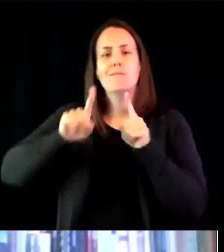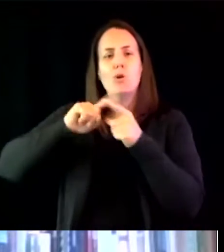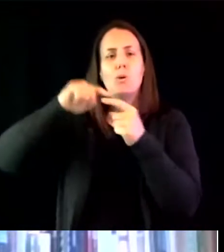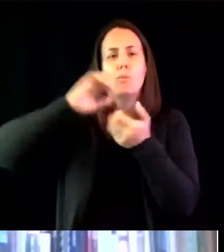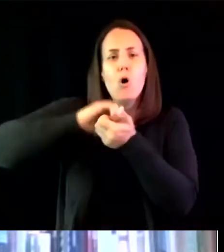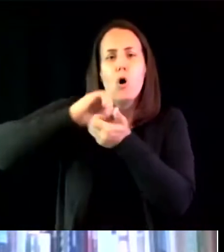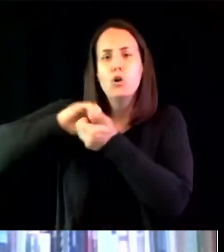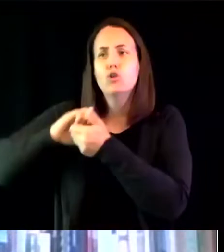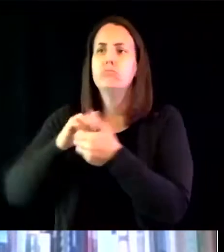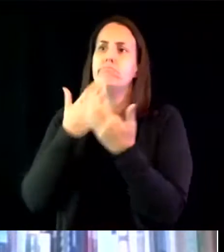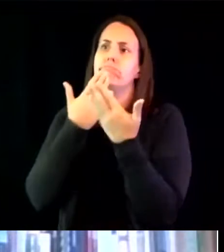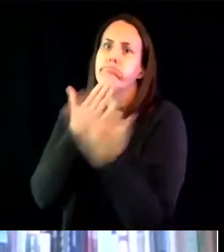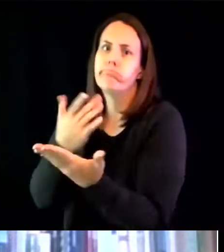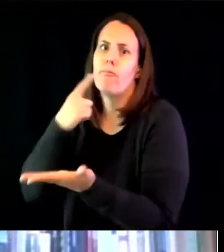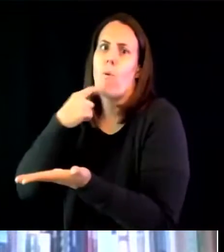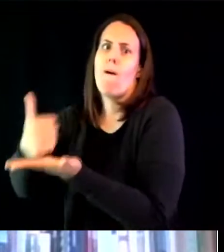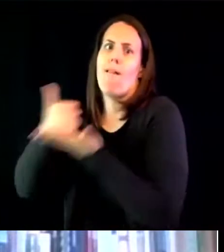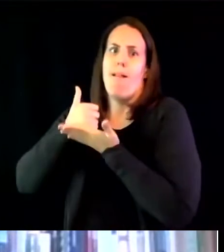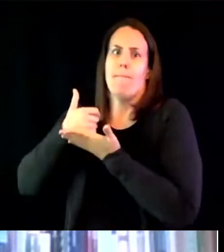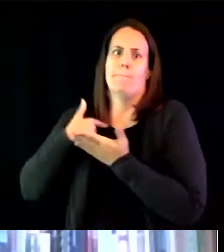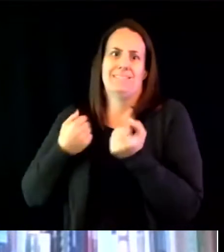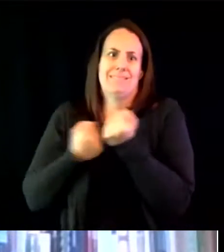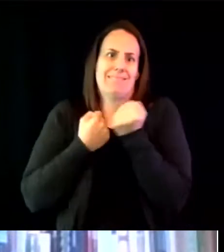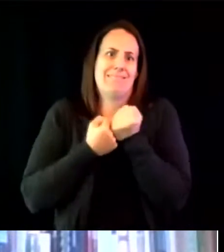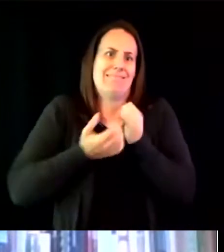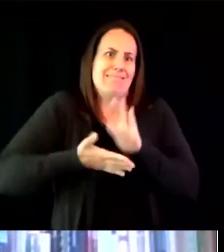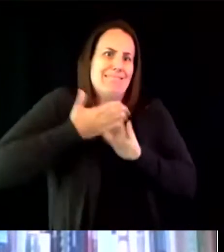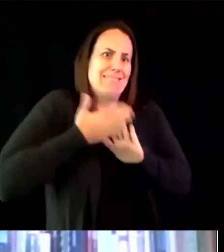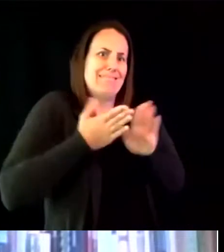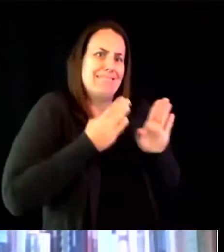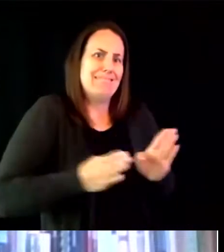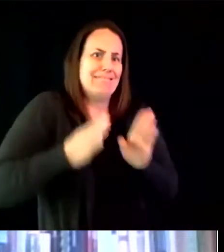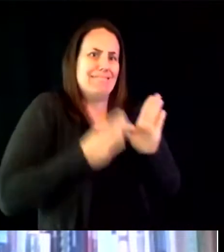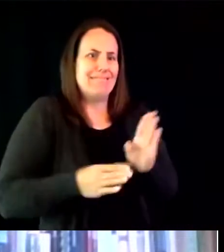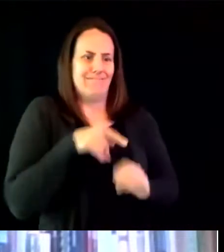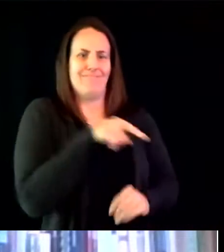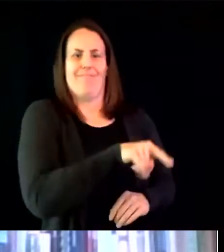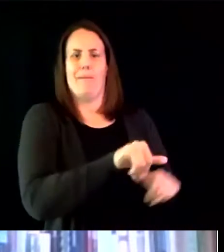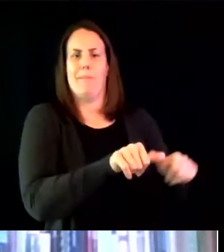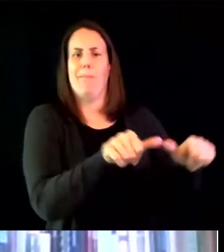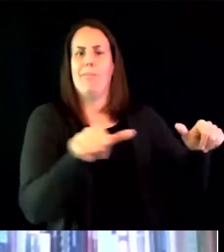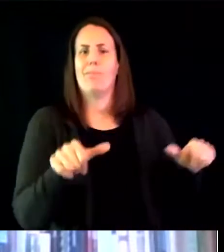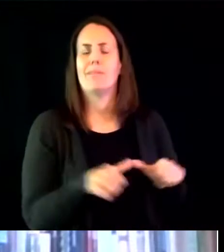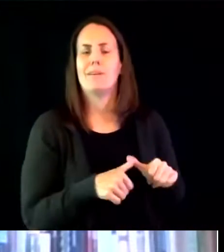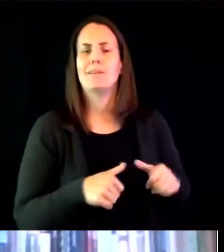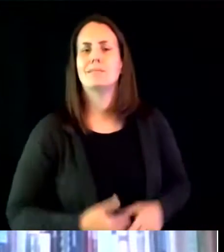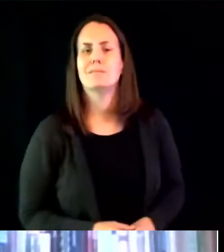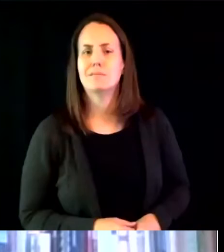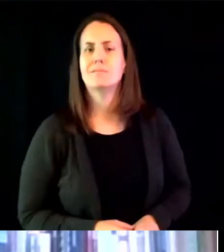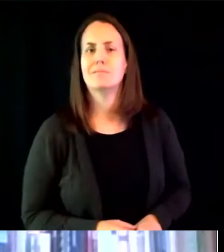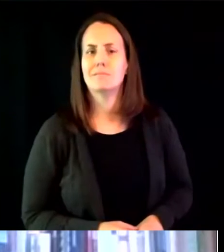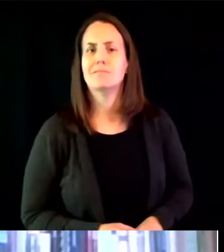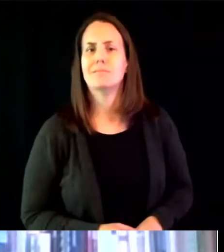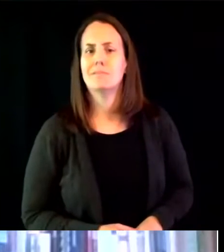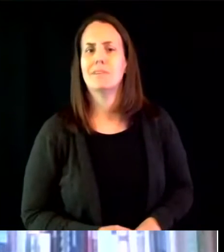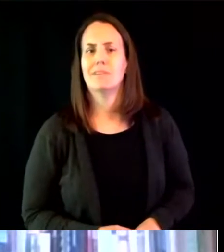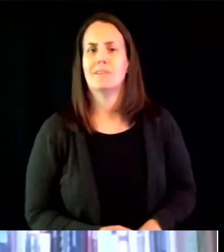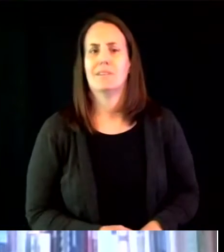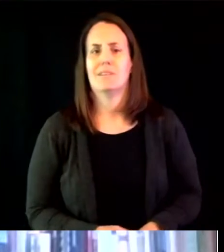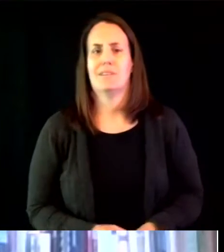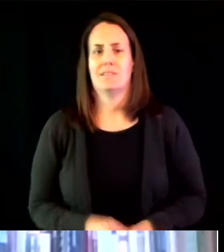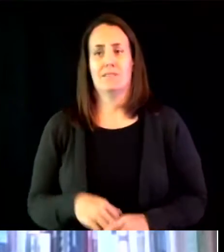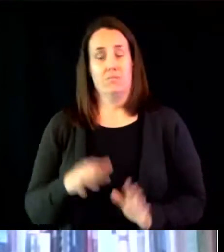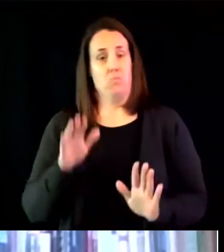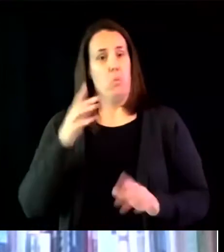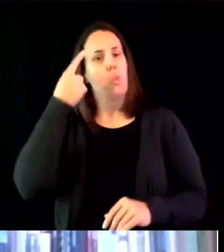in preparing this facility. It has been our fervent hope that we would never need to use the